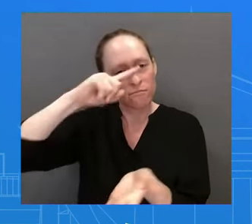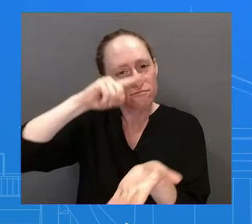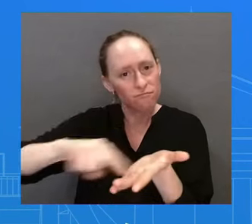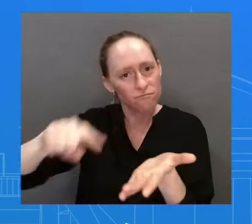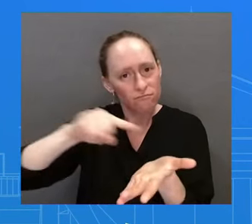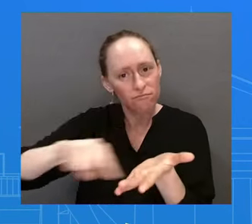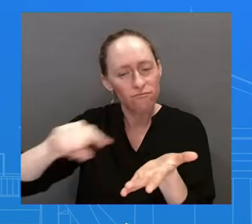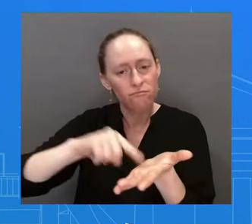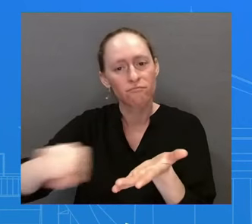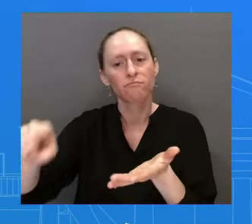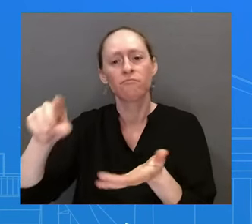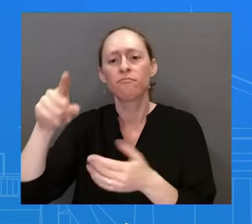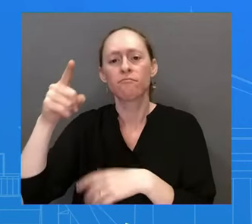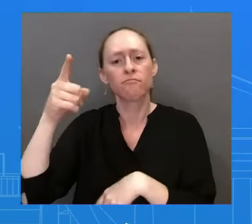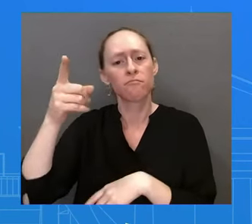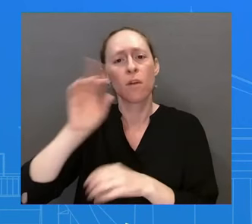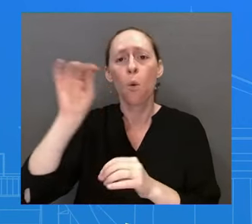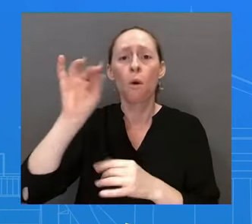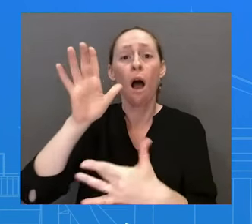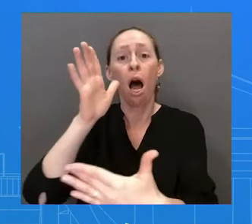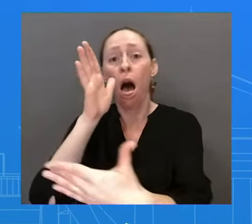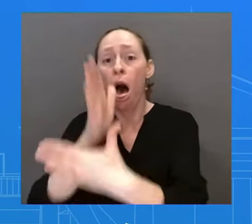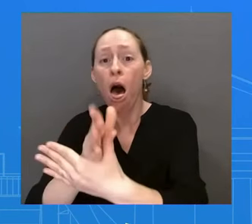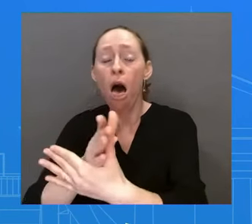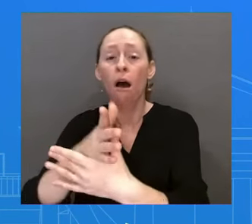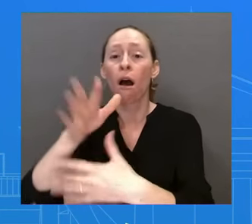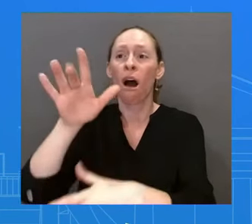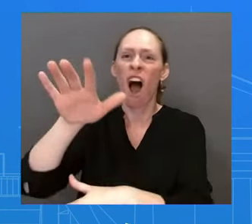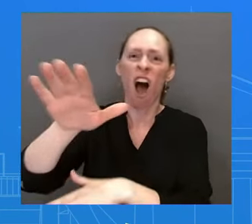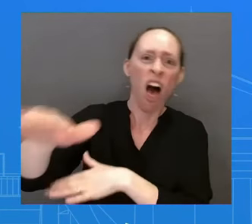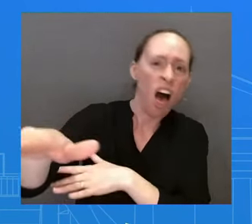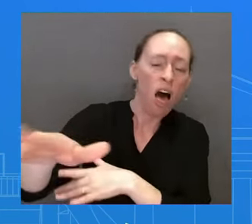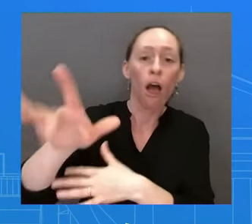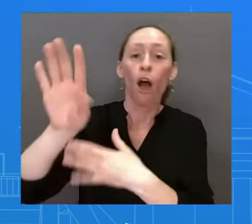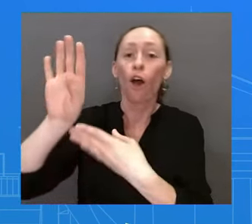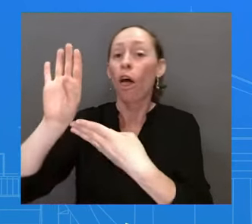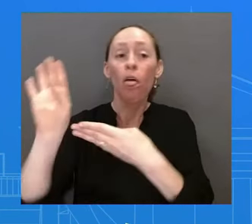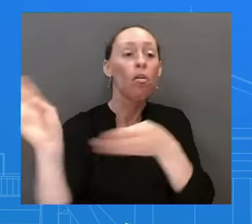uninterrupted, certainly by him or anybody on his staff.